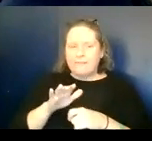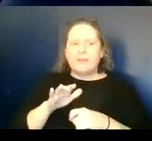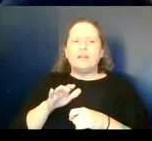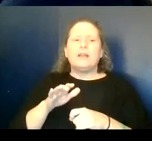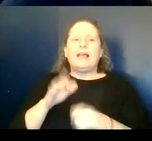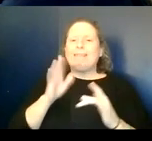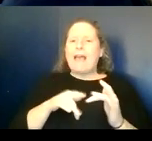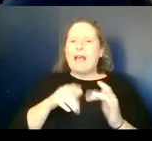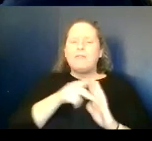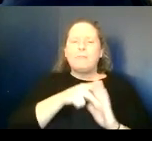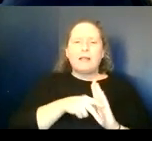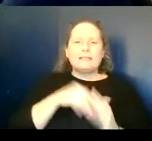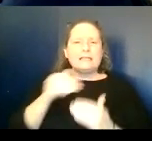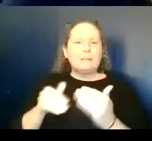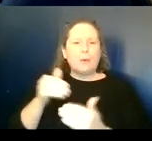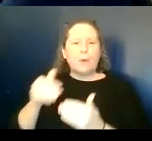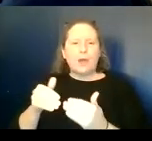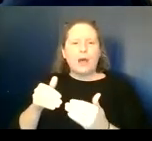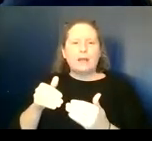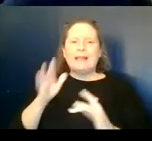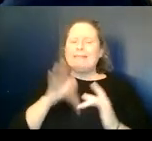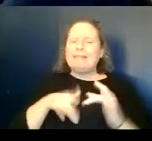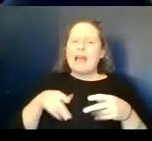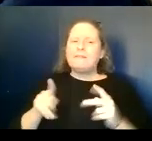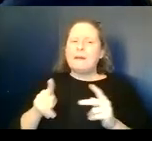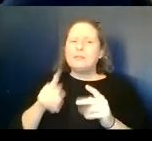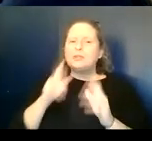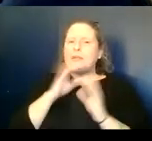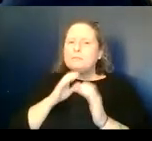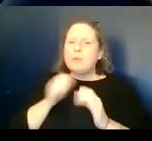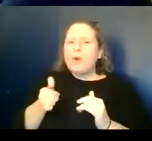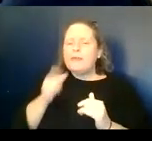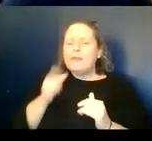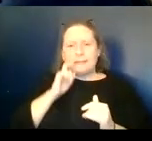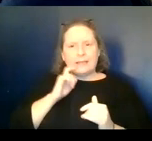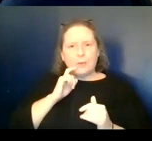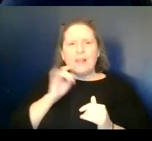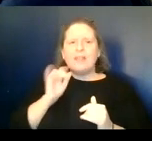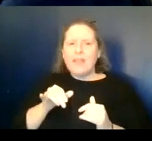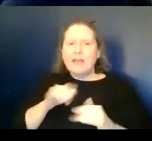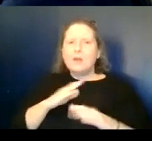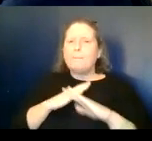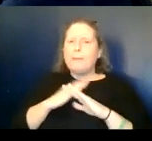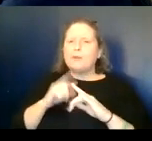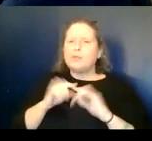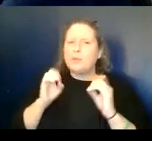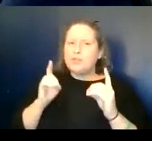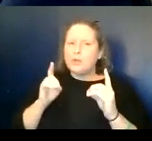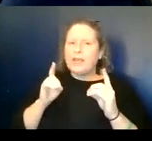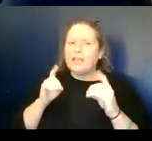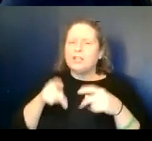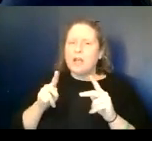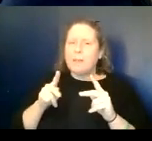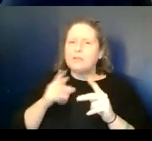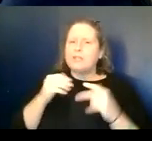live in a group home or a congregate setting, such as a larger setting,